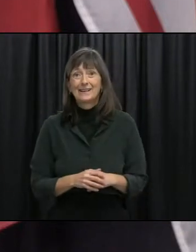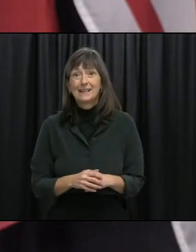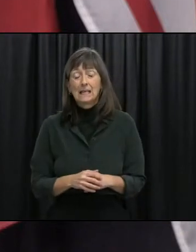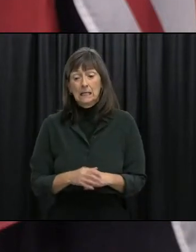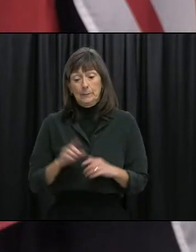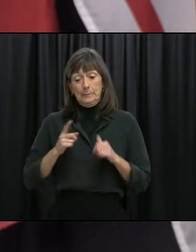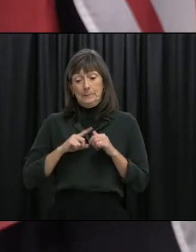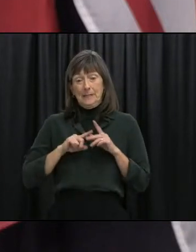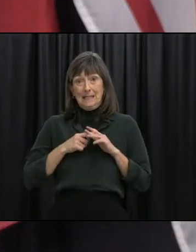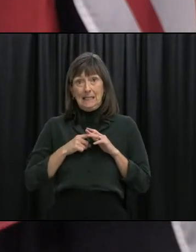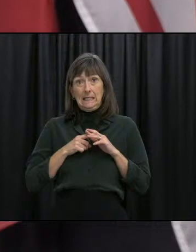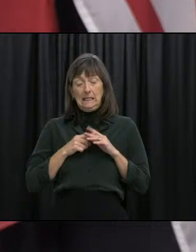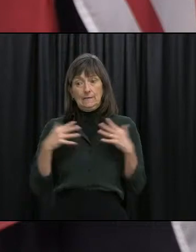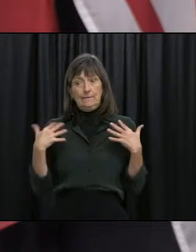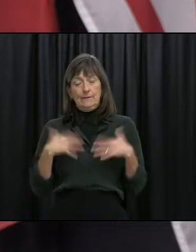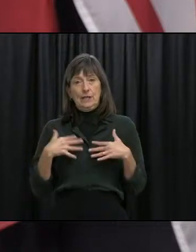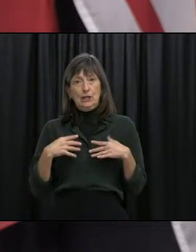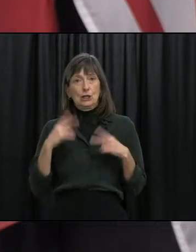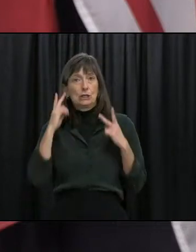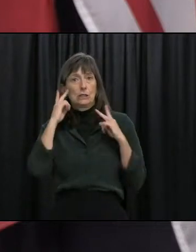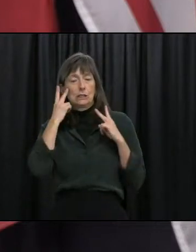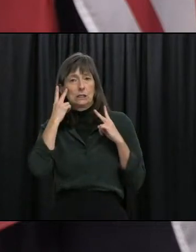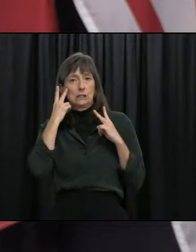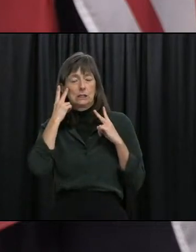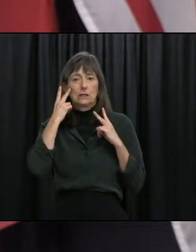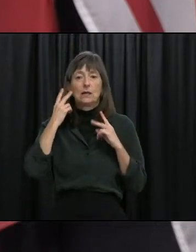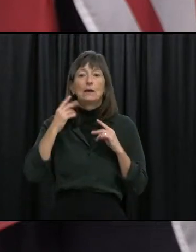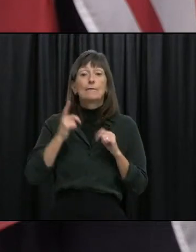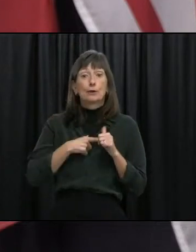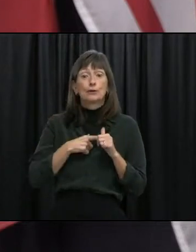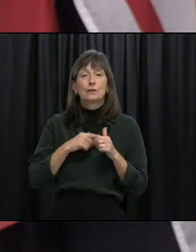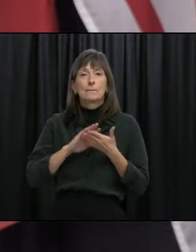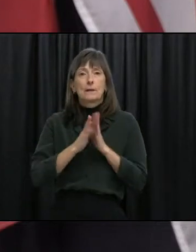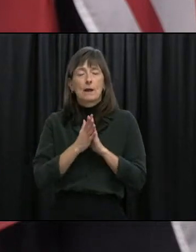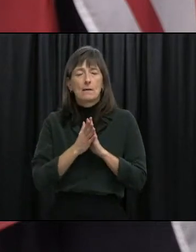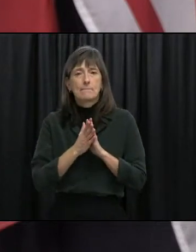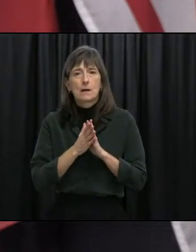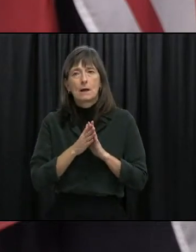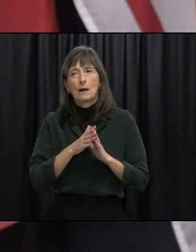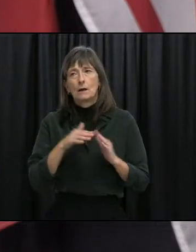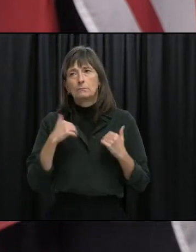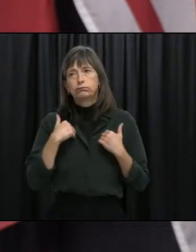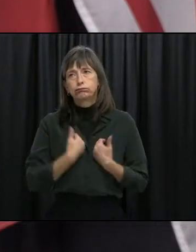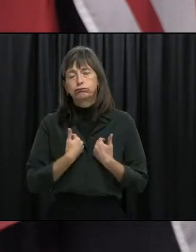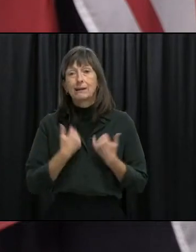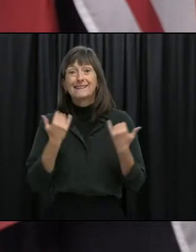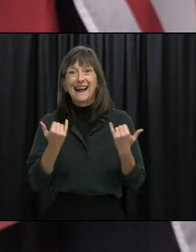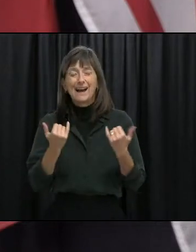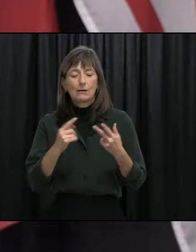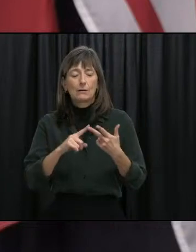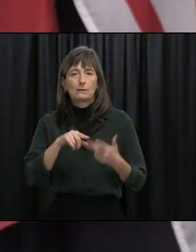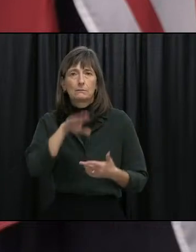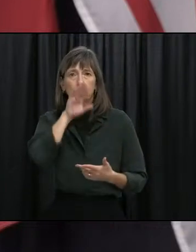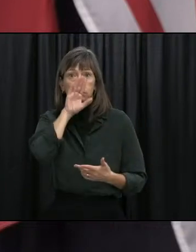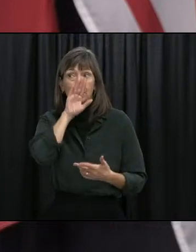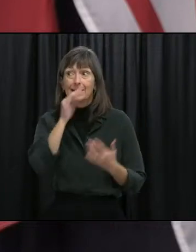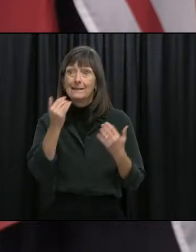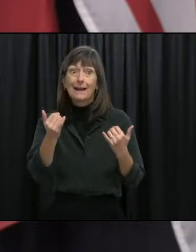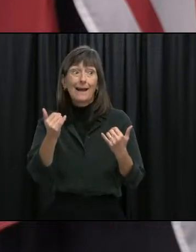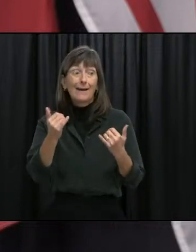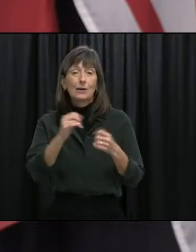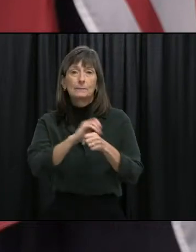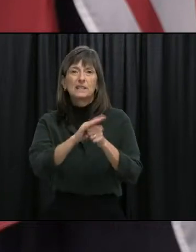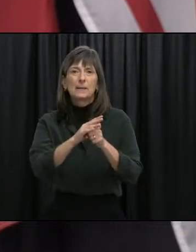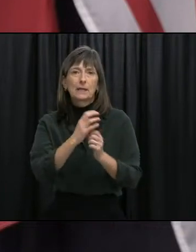fear. That's gone to pandemic fatigue, pandemic frustration, and now in some areas even